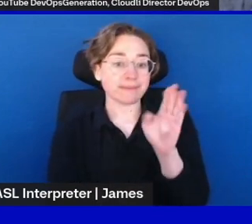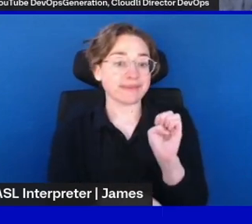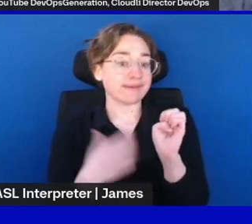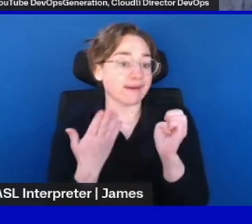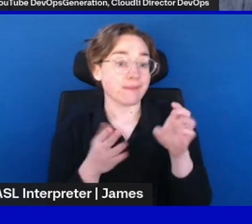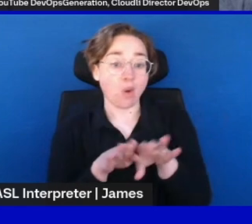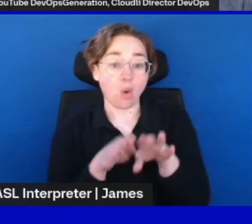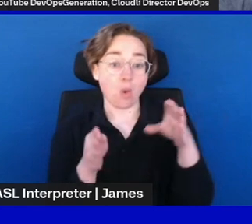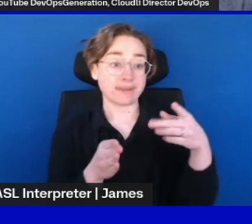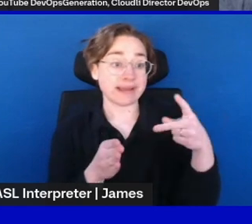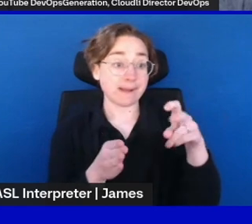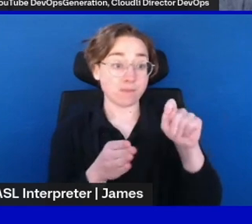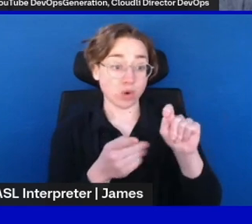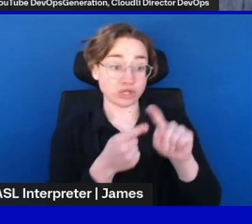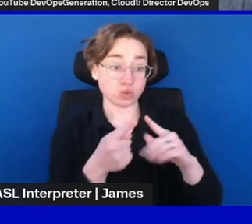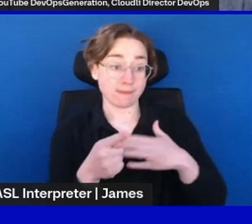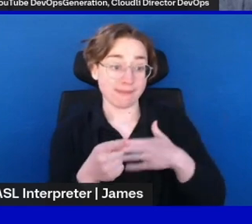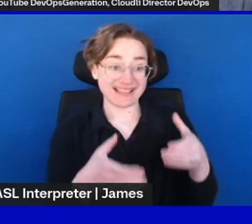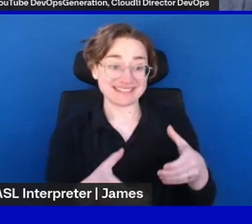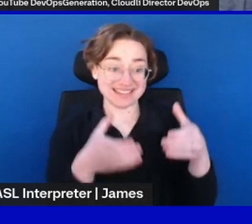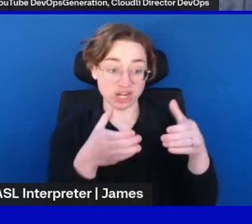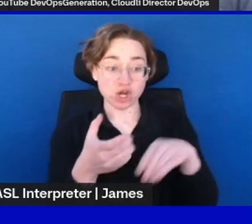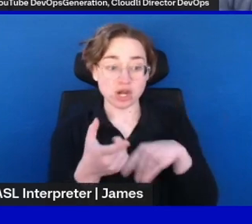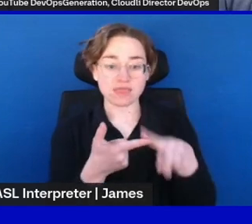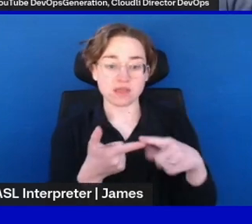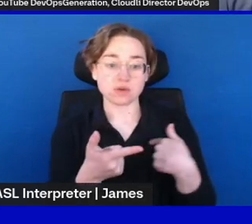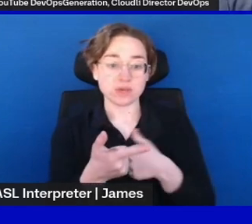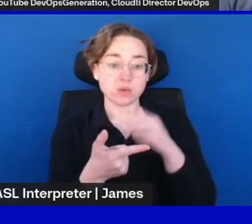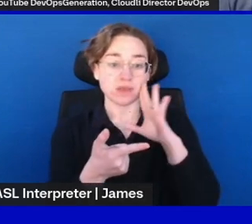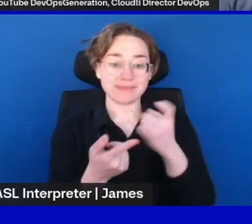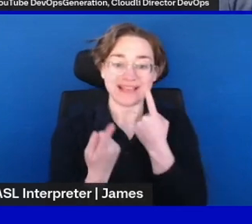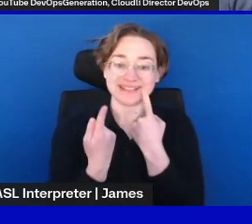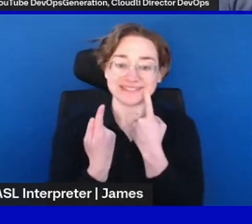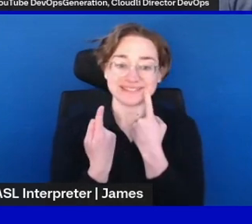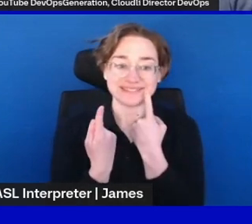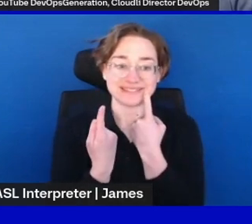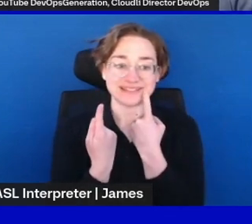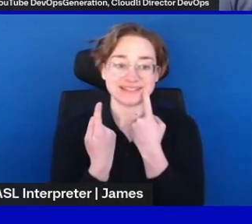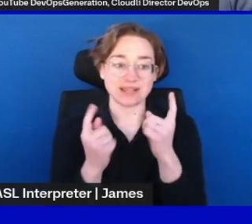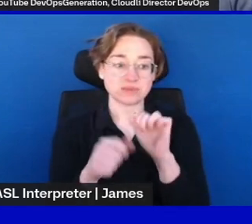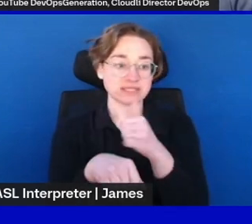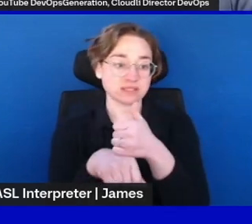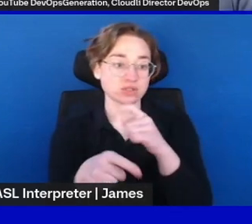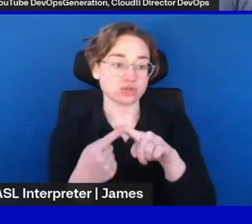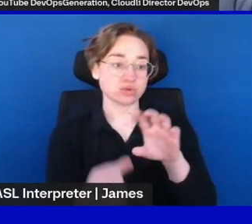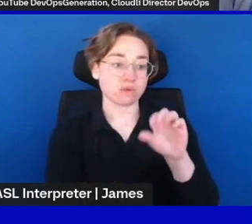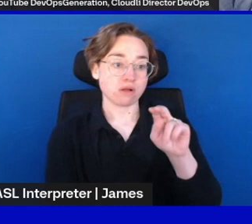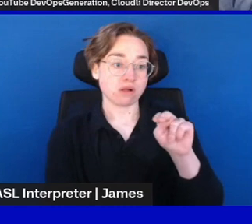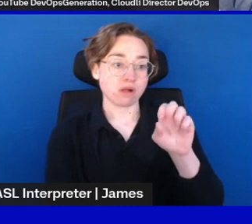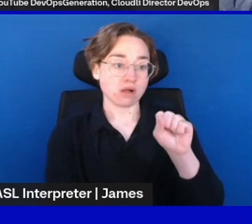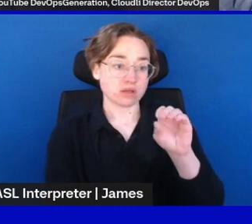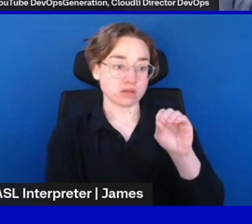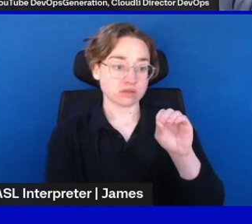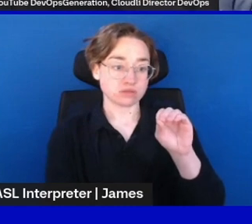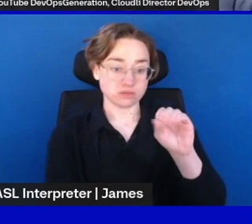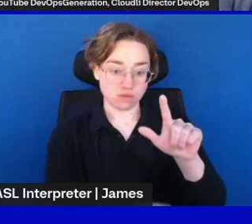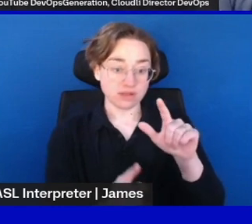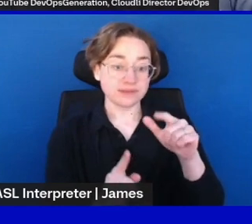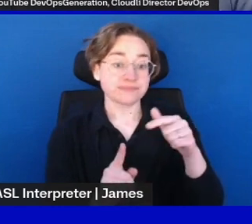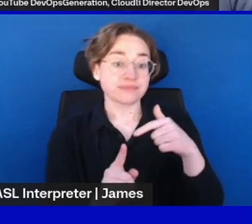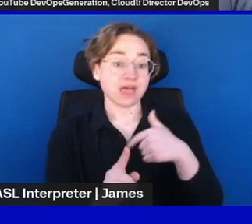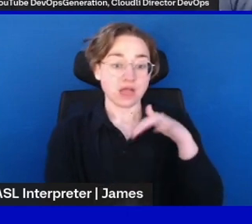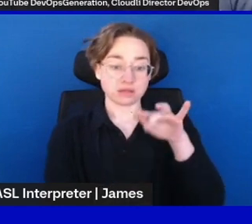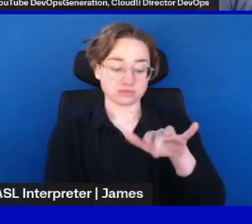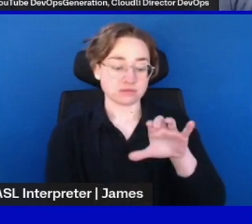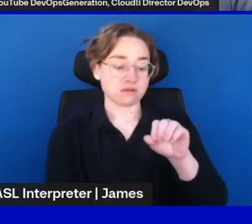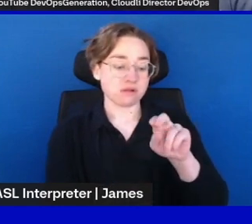up the port into my container, and we're going to be announcing this onto Consul. If I go click into Consul,